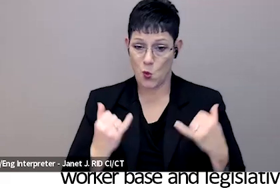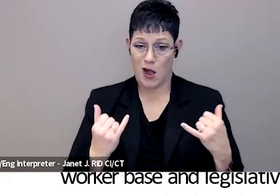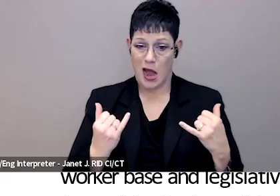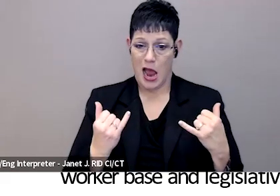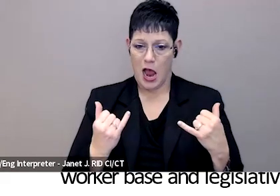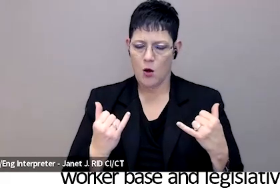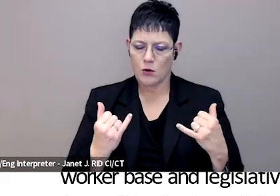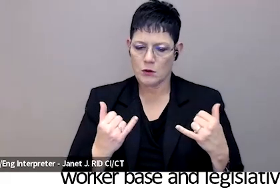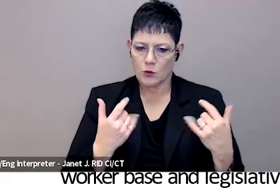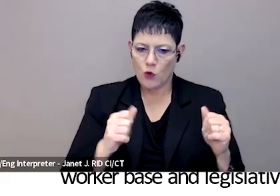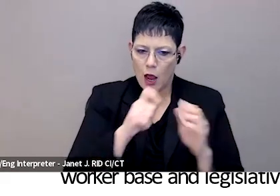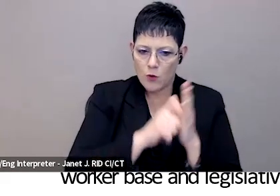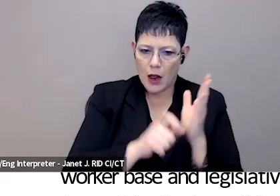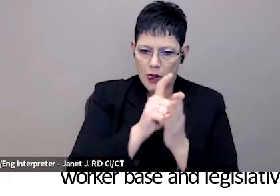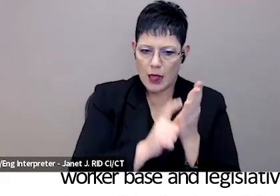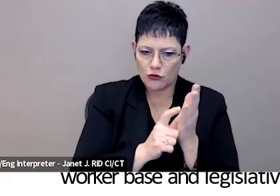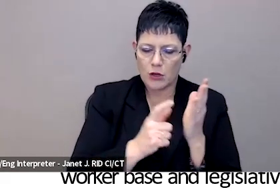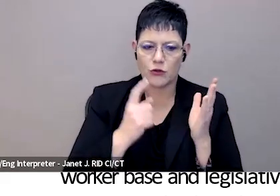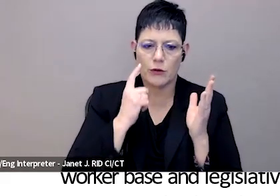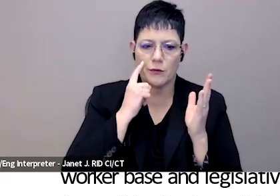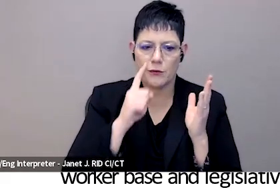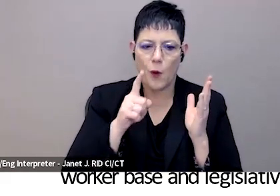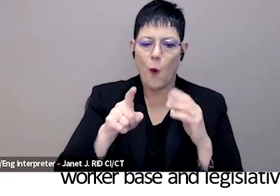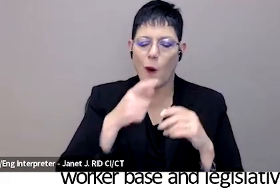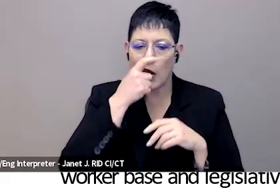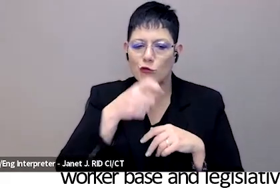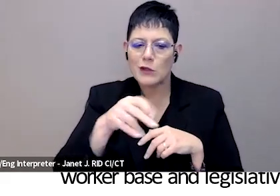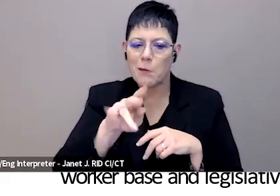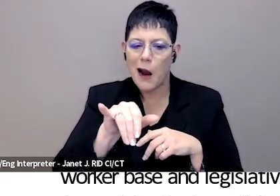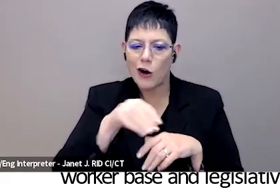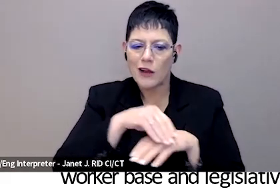on legislation for the Interested Parties Advisory Group